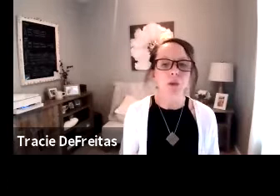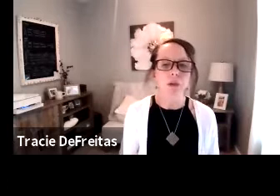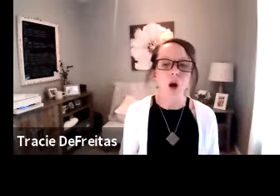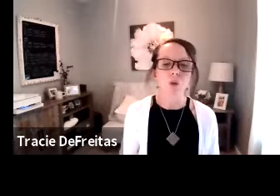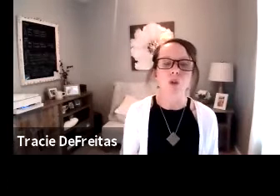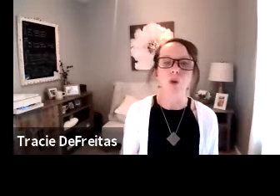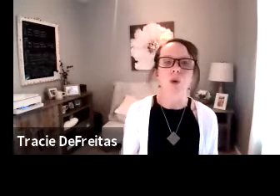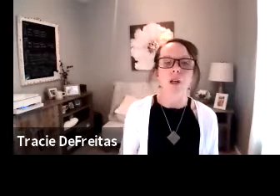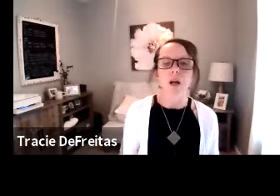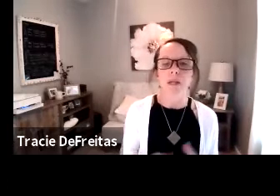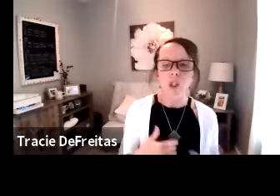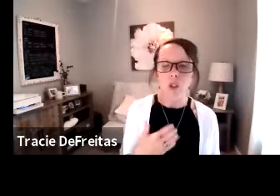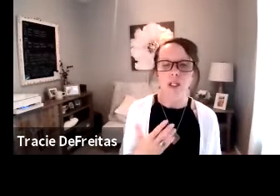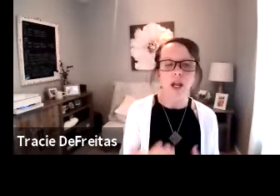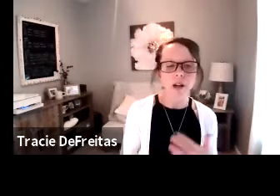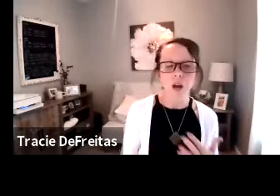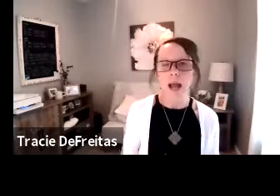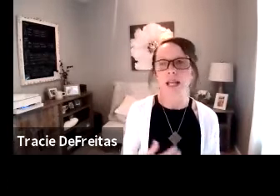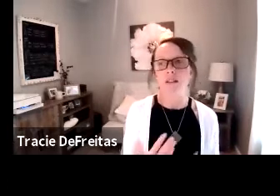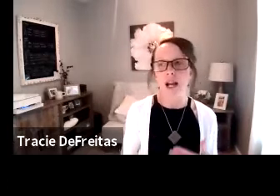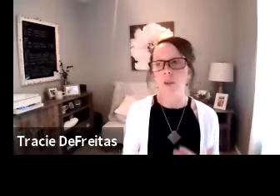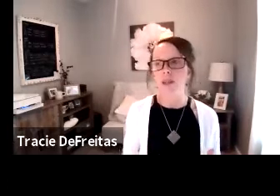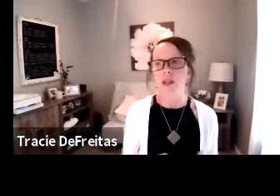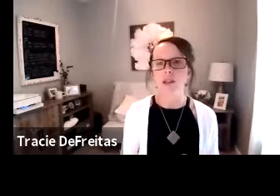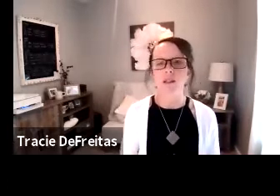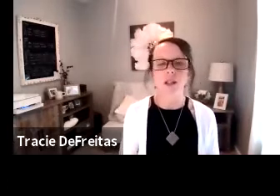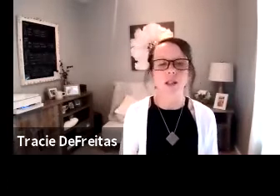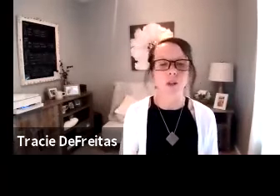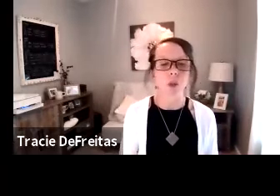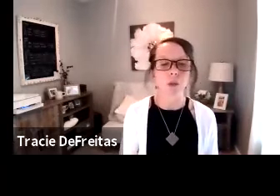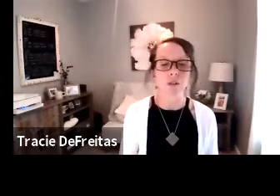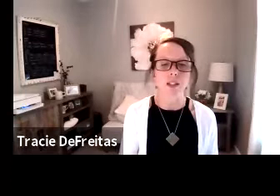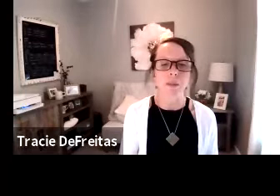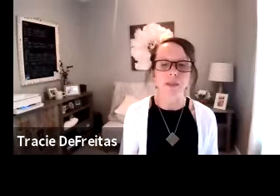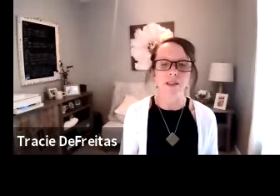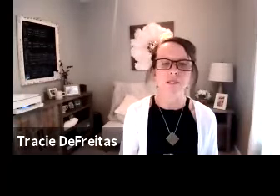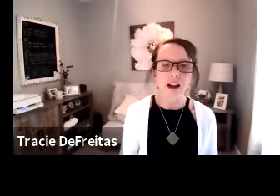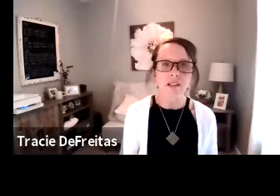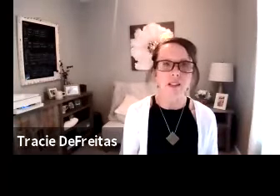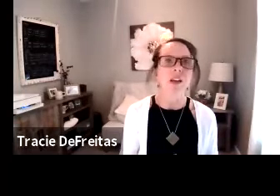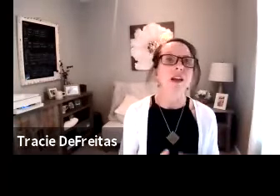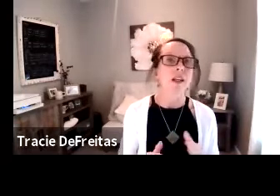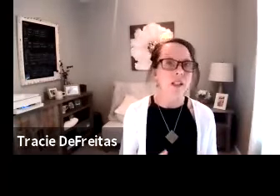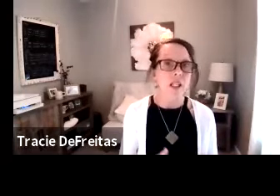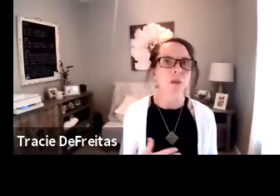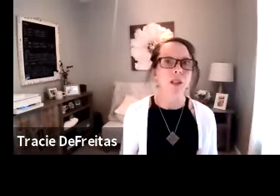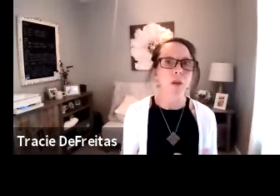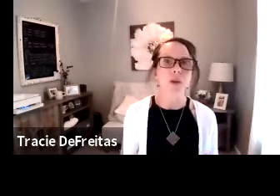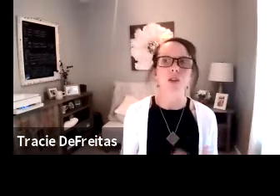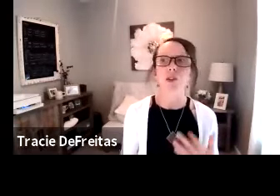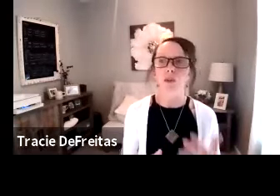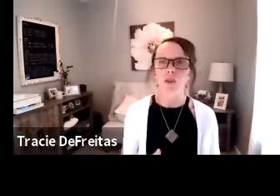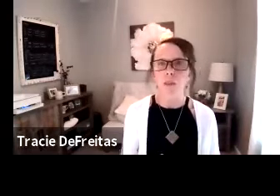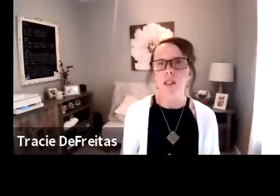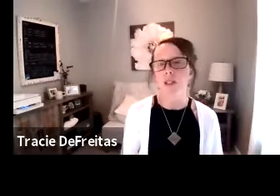let the employer know. So make sure you kind of come back and evaluate things and determine if it's something that's effective in enabling